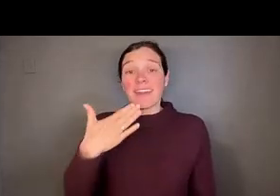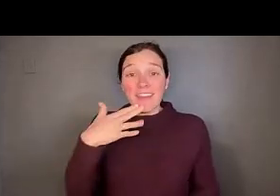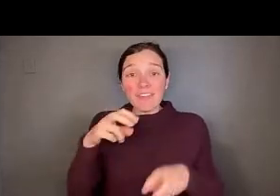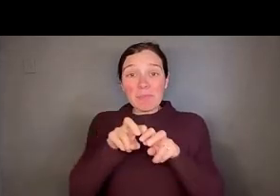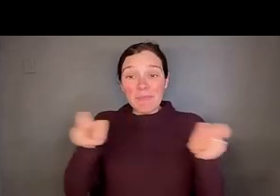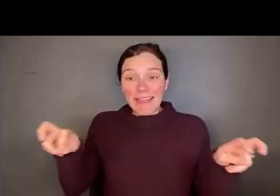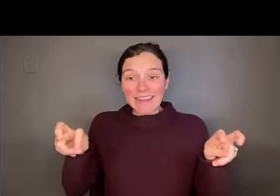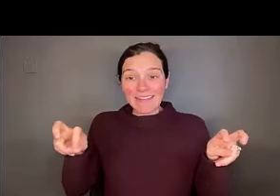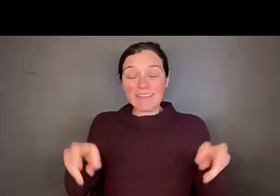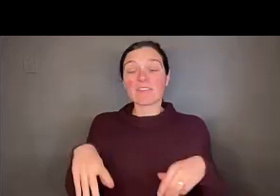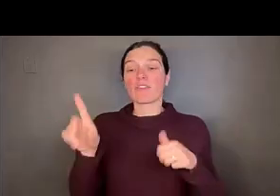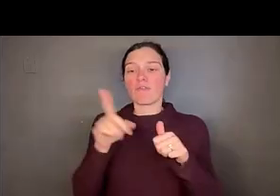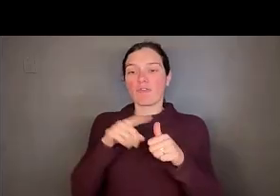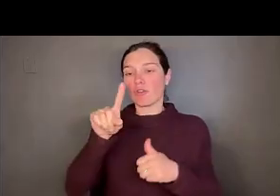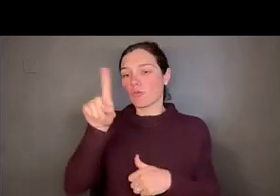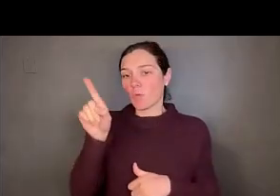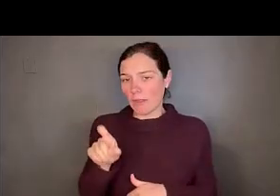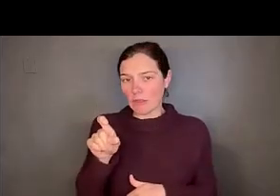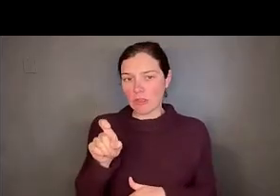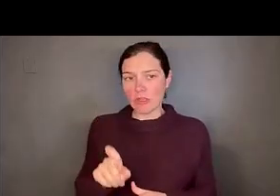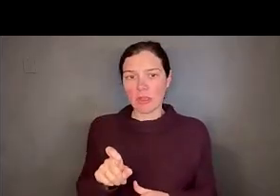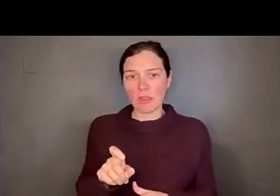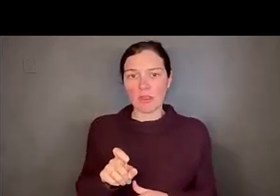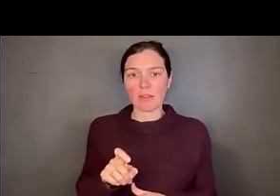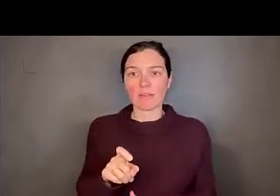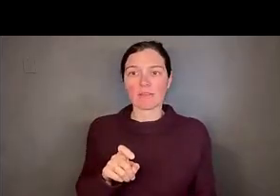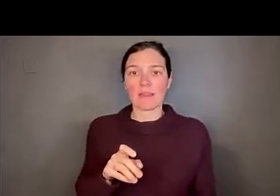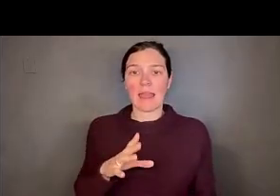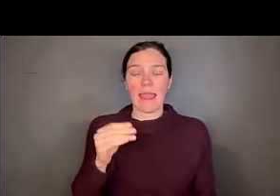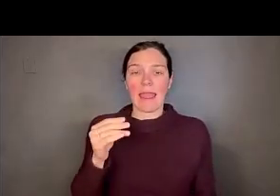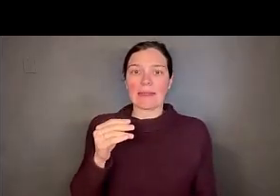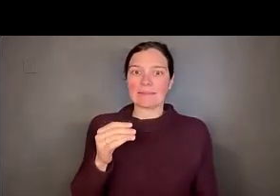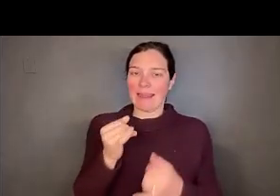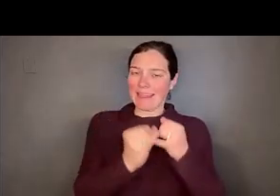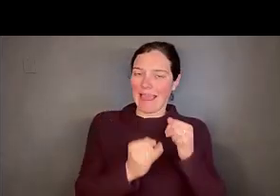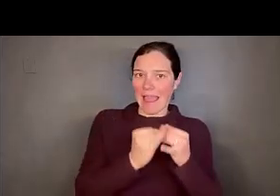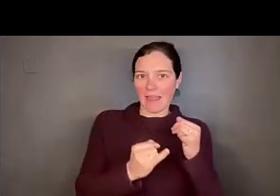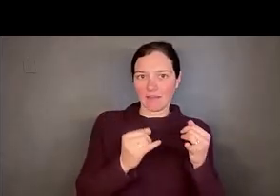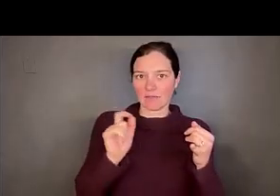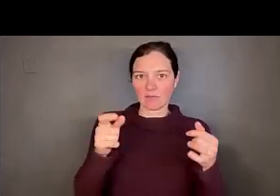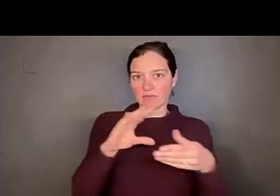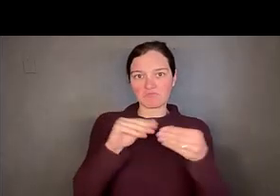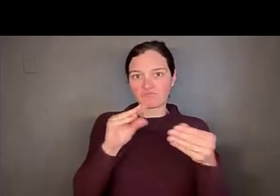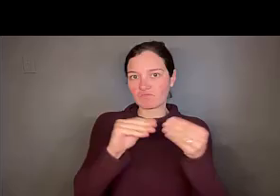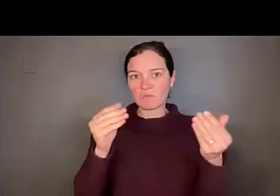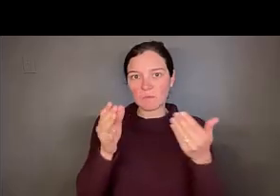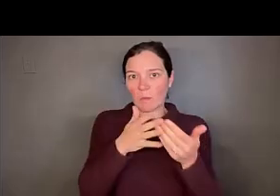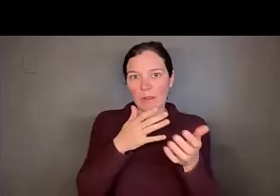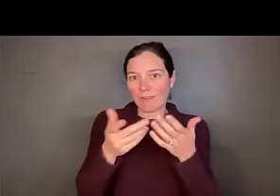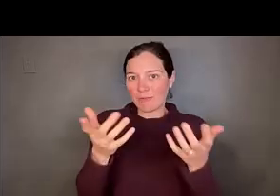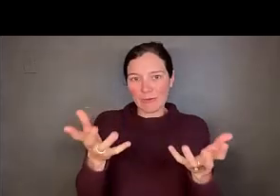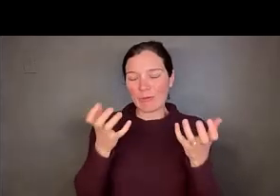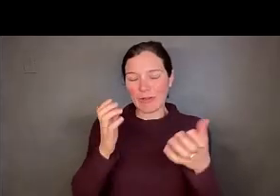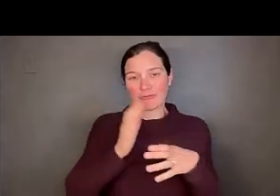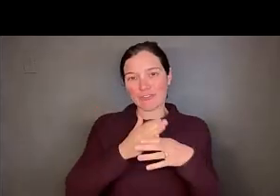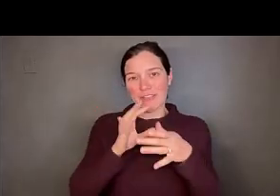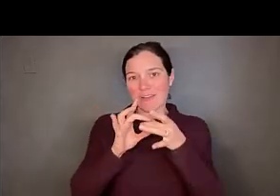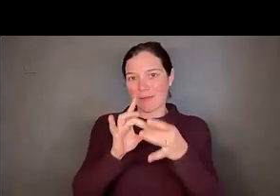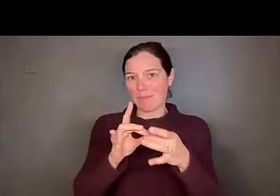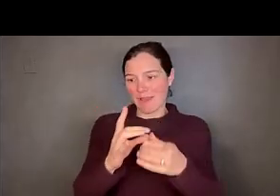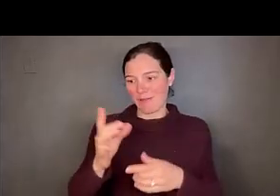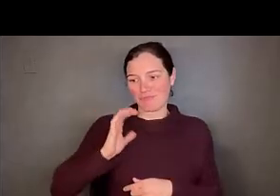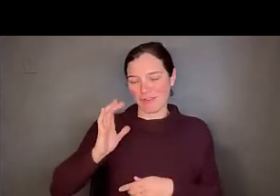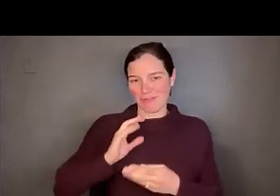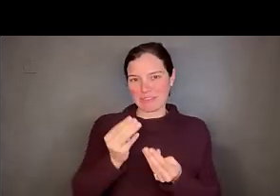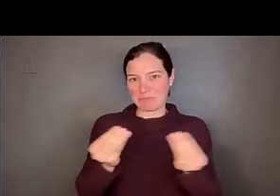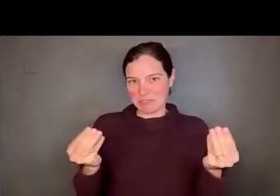here. So the first question, and I would also invite you at the end to share whatever thoughts you would like to on the previous material.